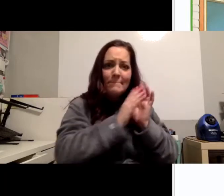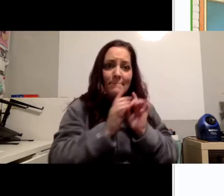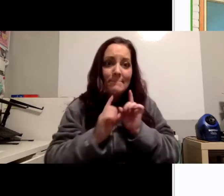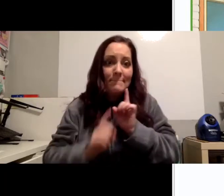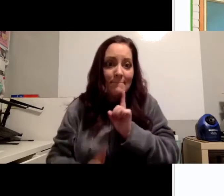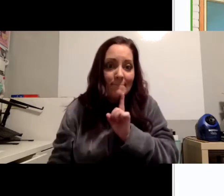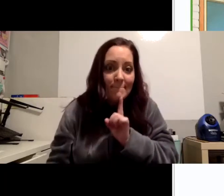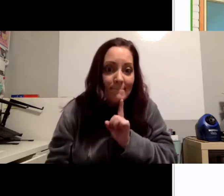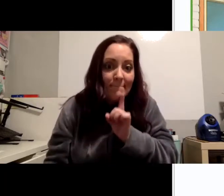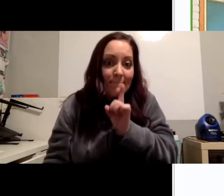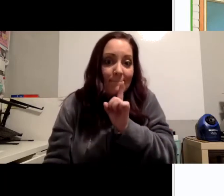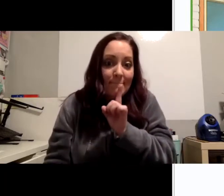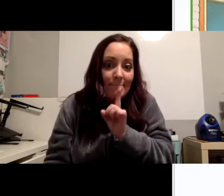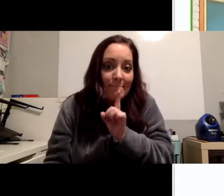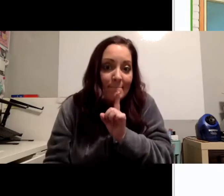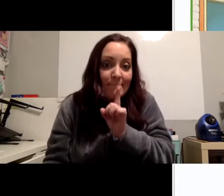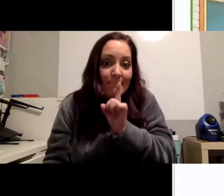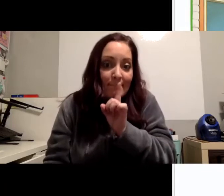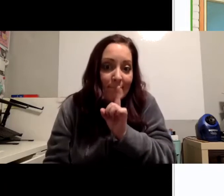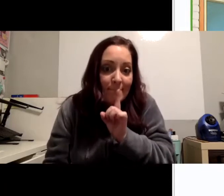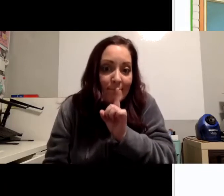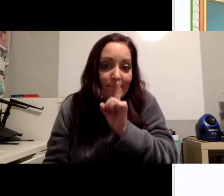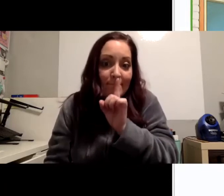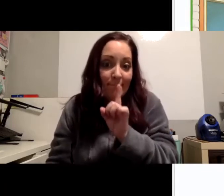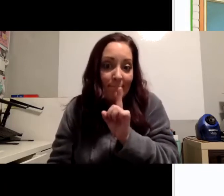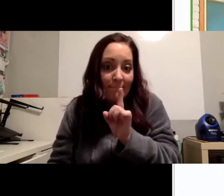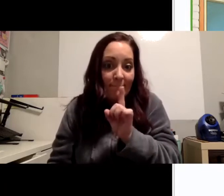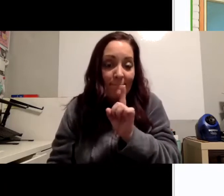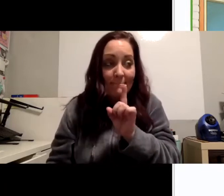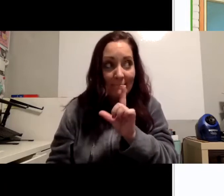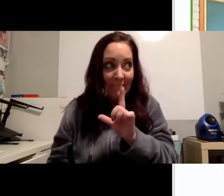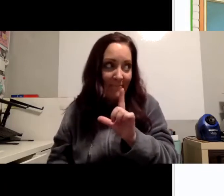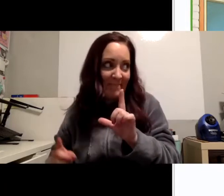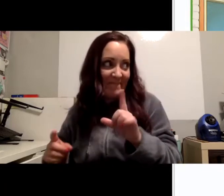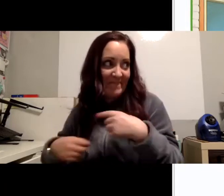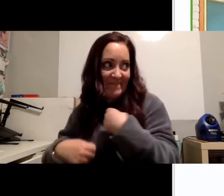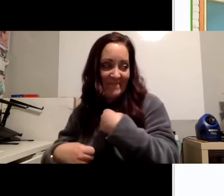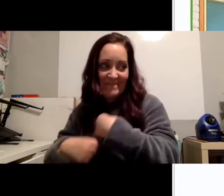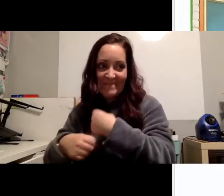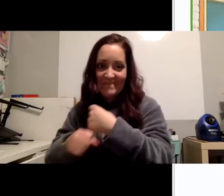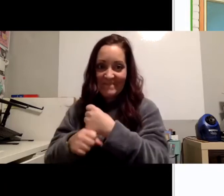He crept into the shop while the sign maker napped.